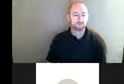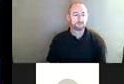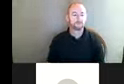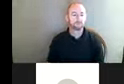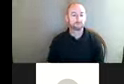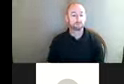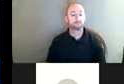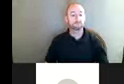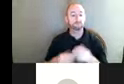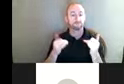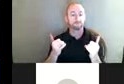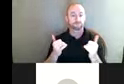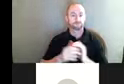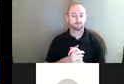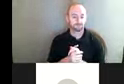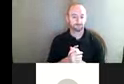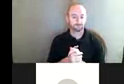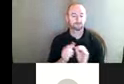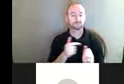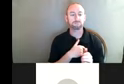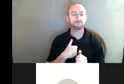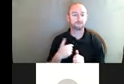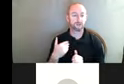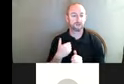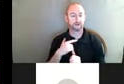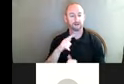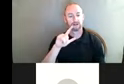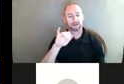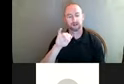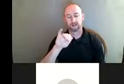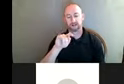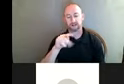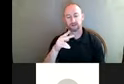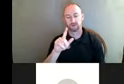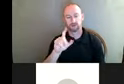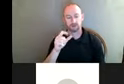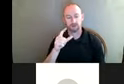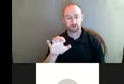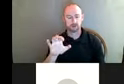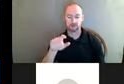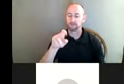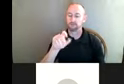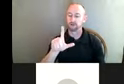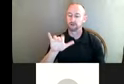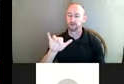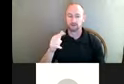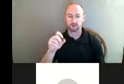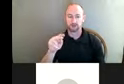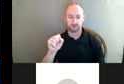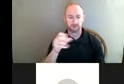At the moment, we just have lithologic polygons and contacts,